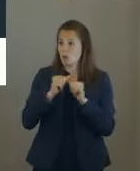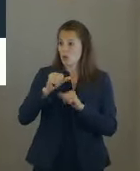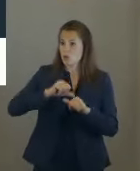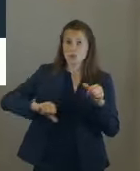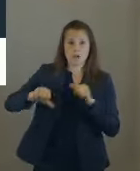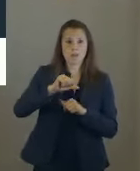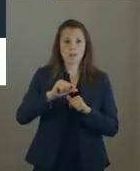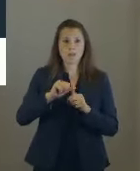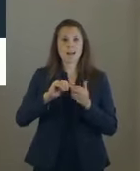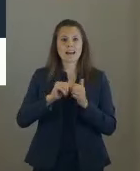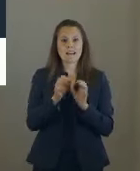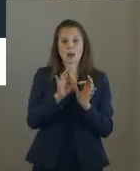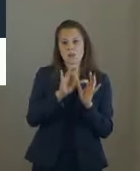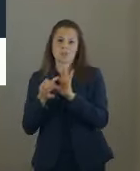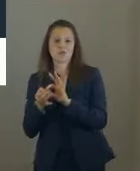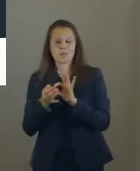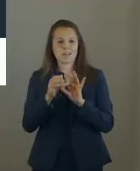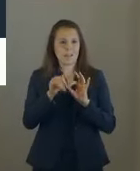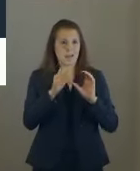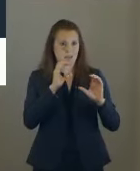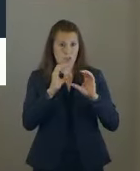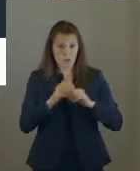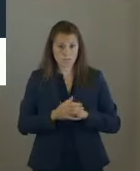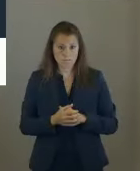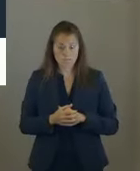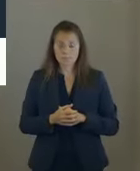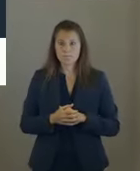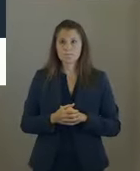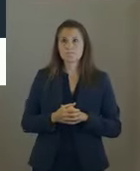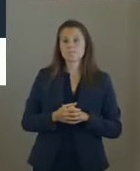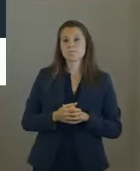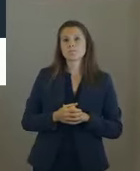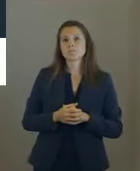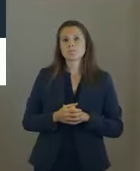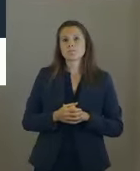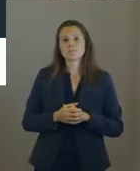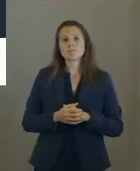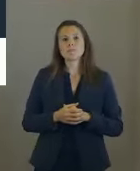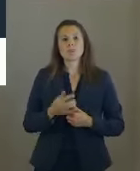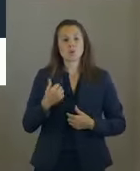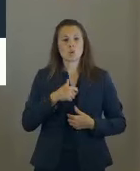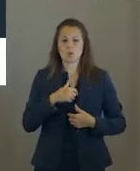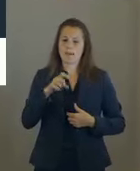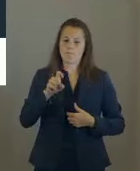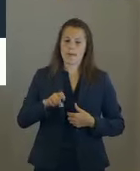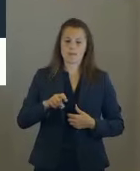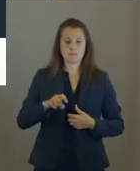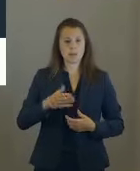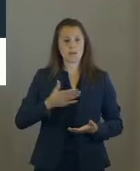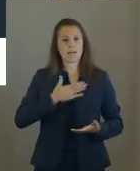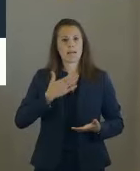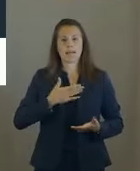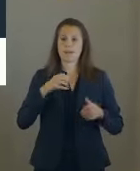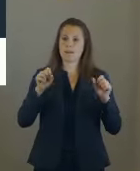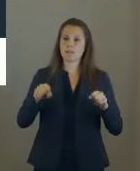is the interpretation of the communication directed at us. our willingness and ability to